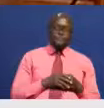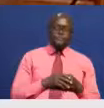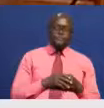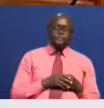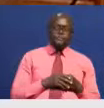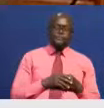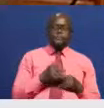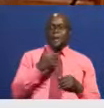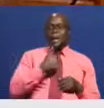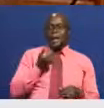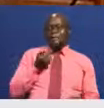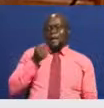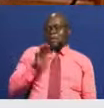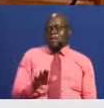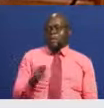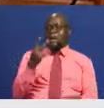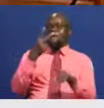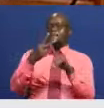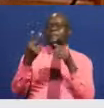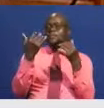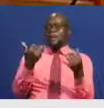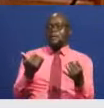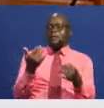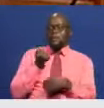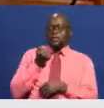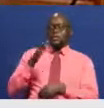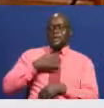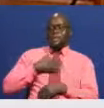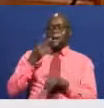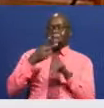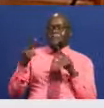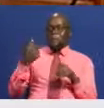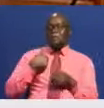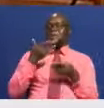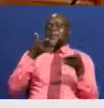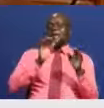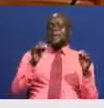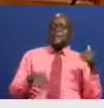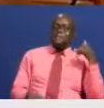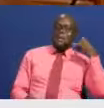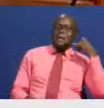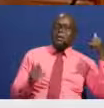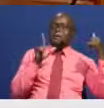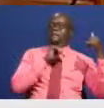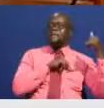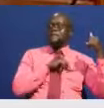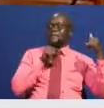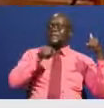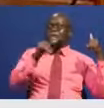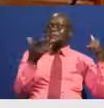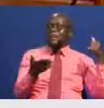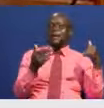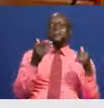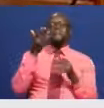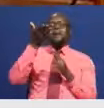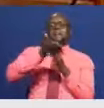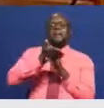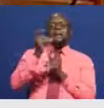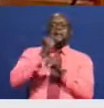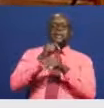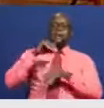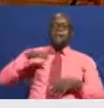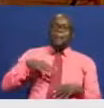issue. I have a daughter who is in Form 2, Mr. Speaker, and I was away. I called. She was in midterm break,